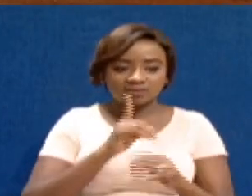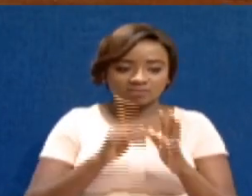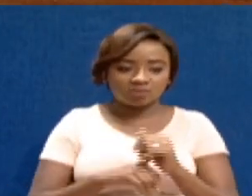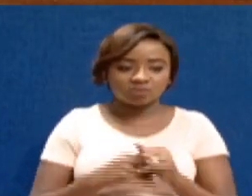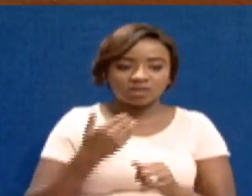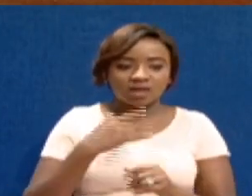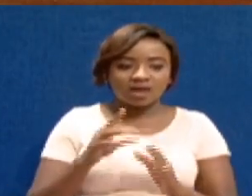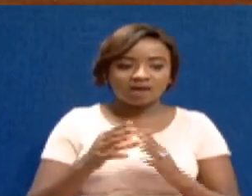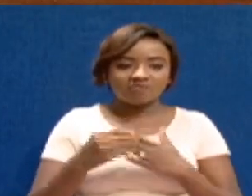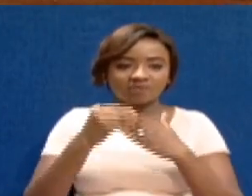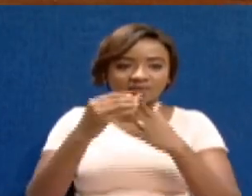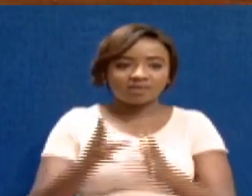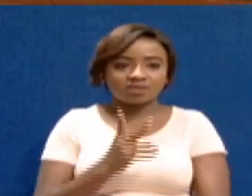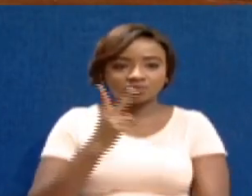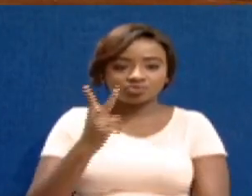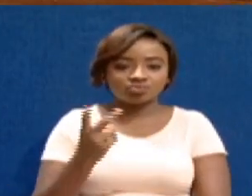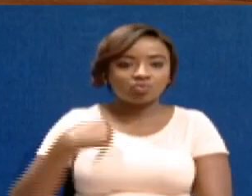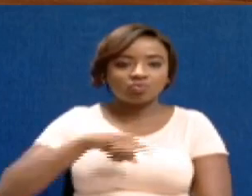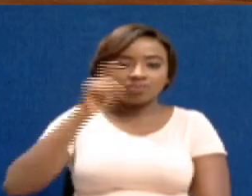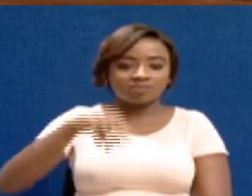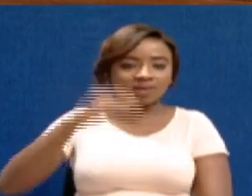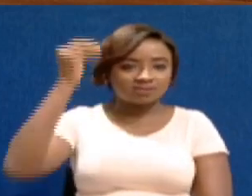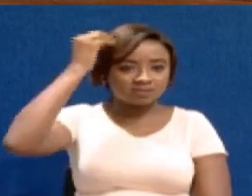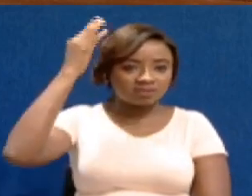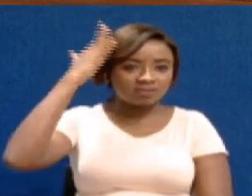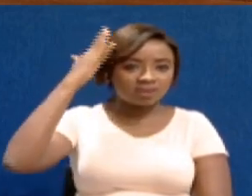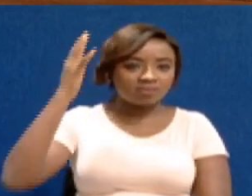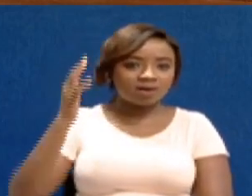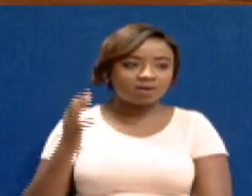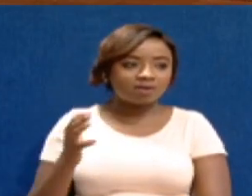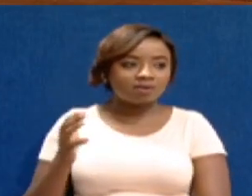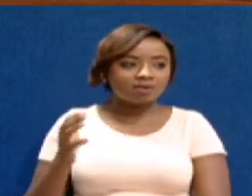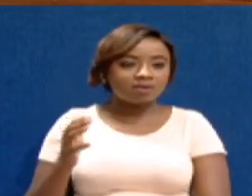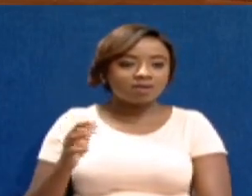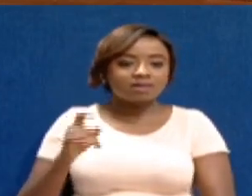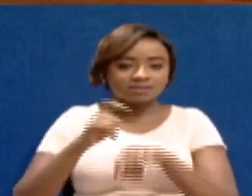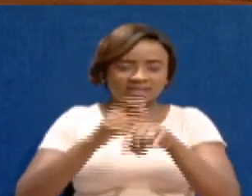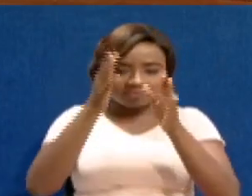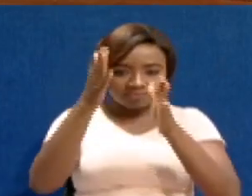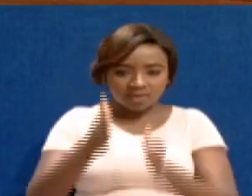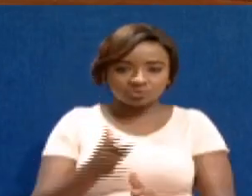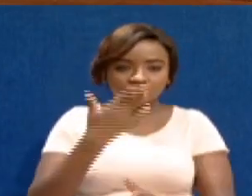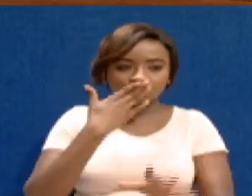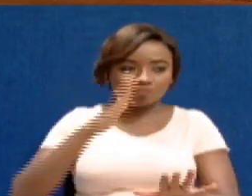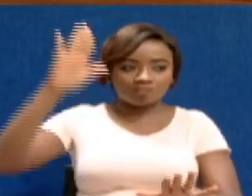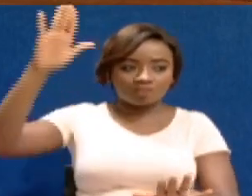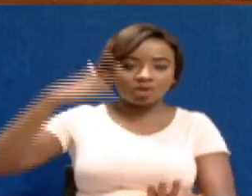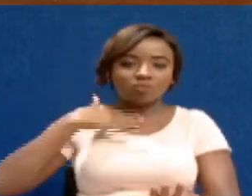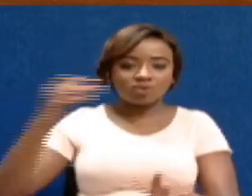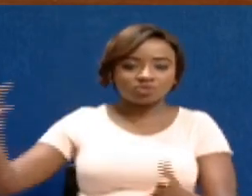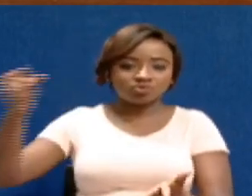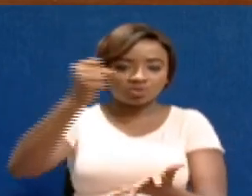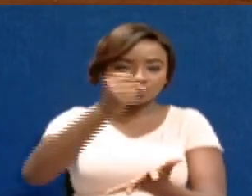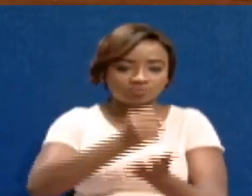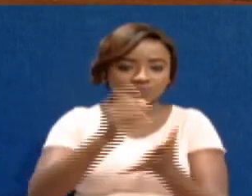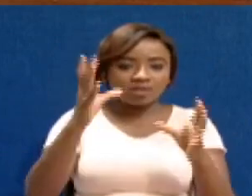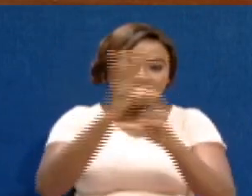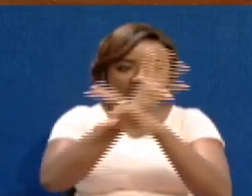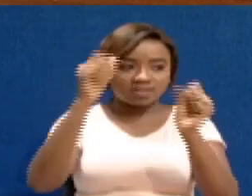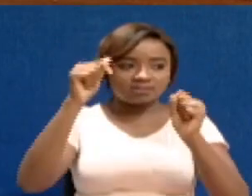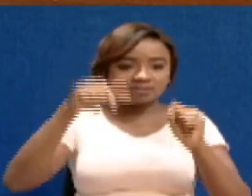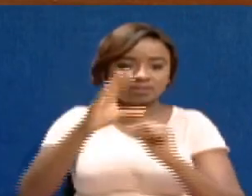groups will fit all those groupings you've talked about? Because you're saying an Asian and all would not be able to become. Are you going to put them on the seat? I